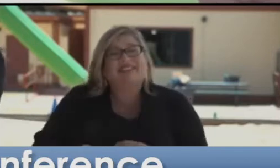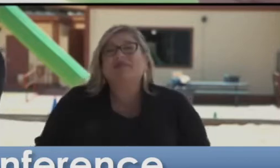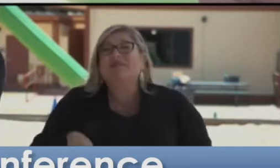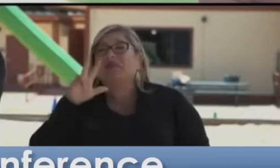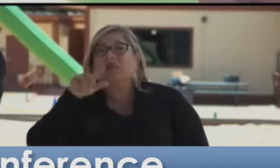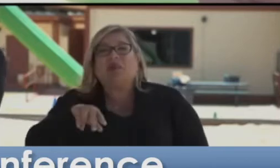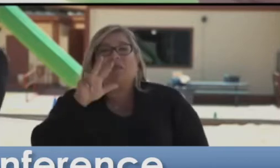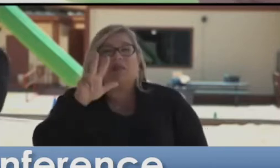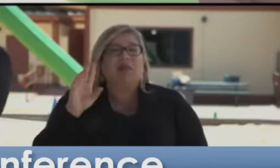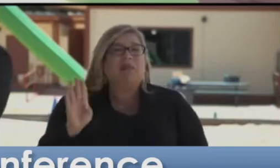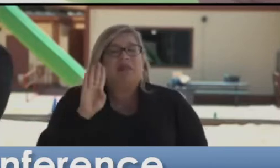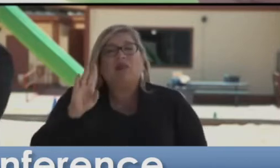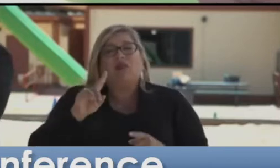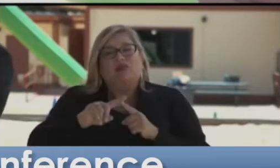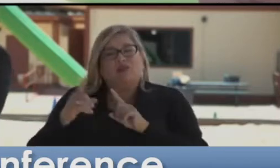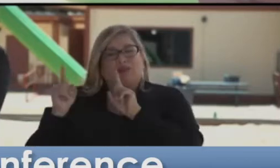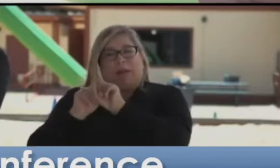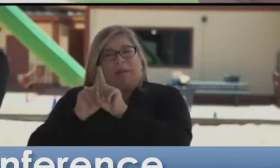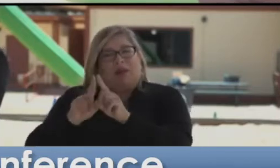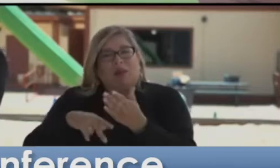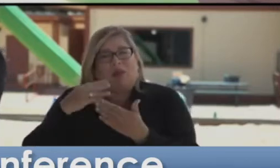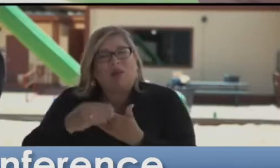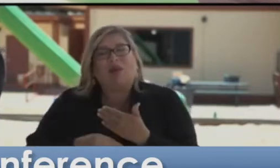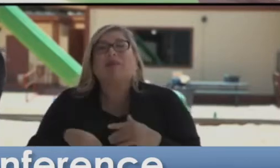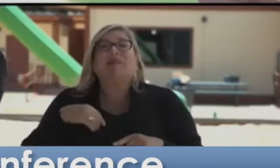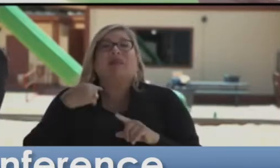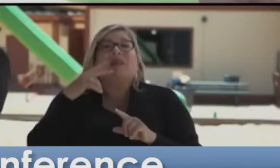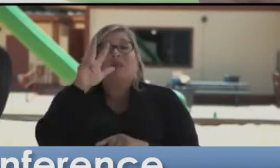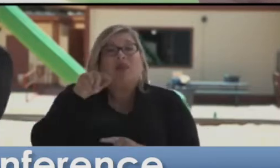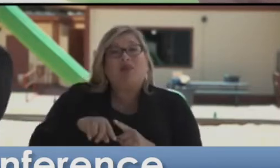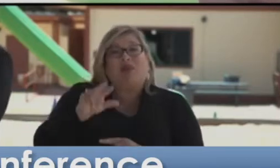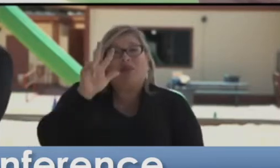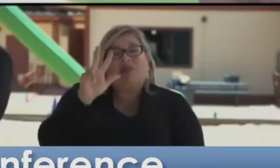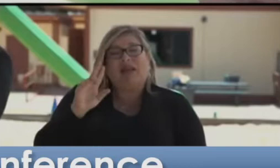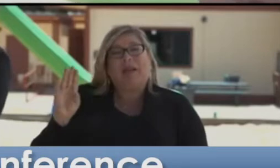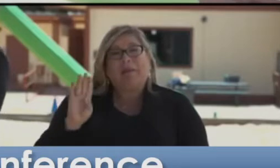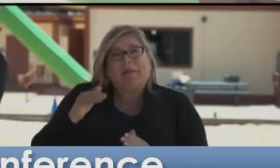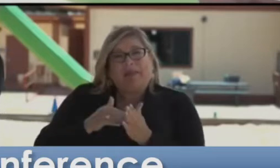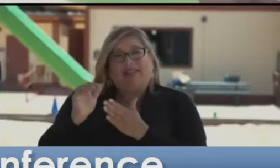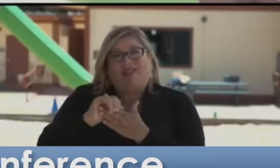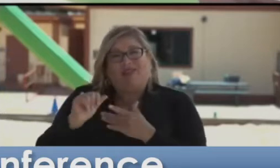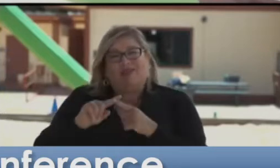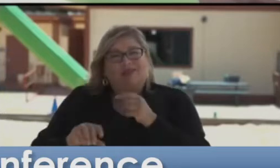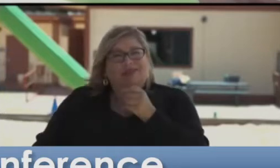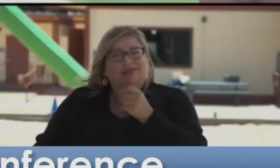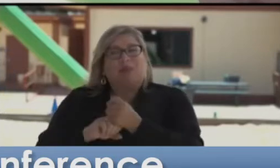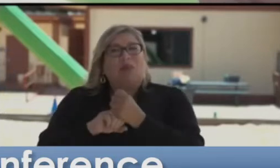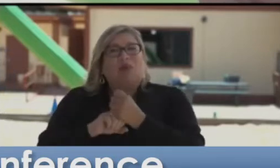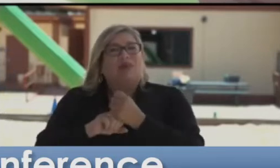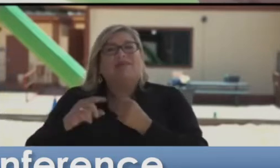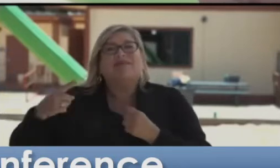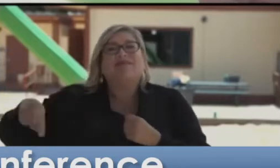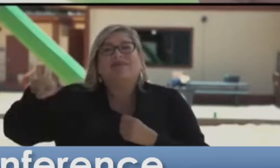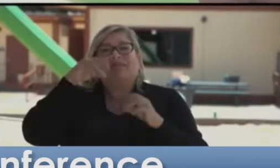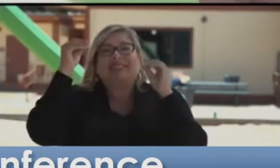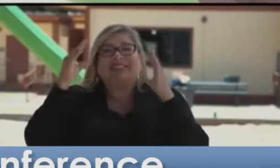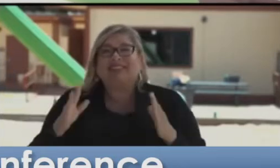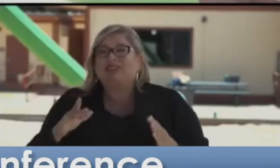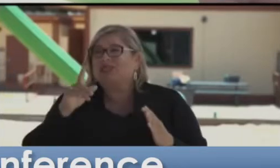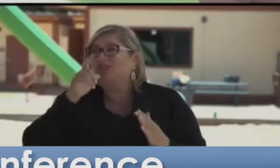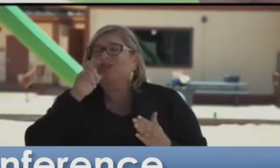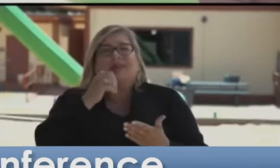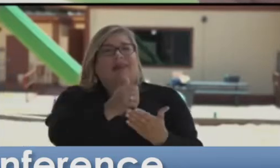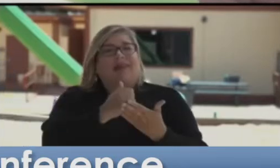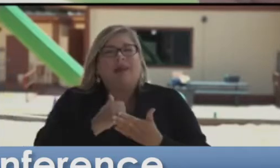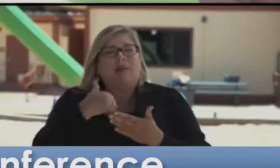to help with residency programs and loans, $3.3 billion to help support those teachers that are helping